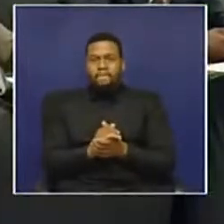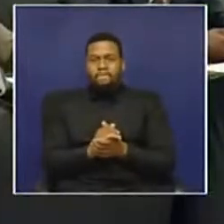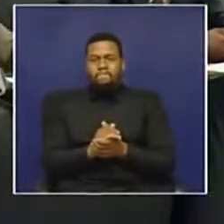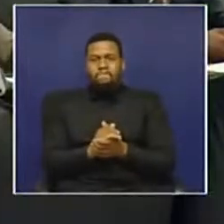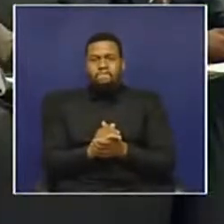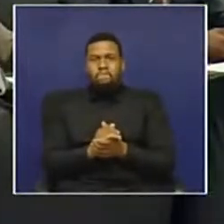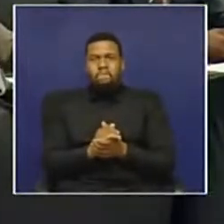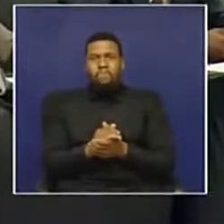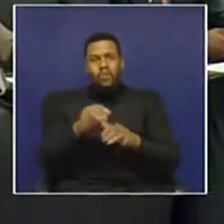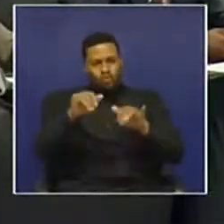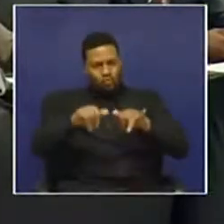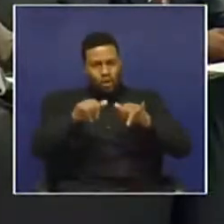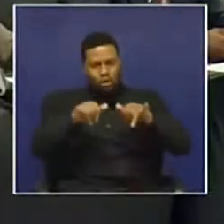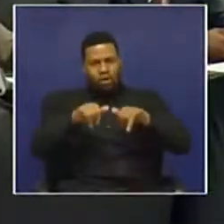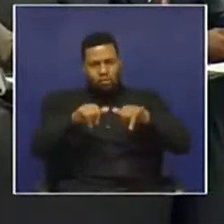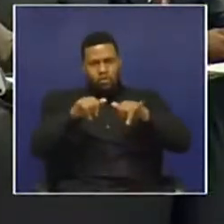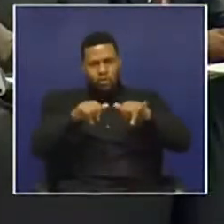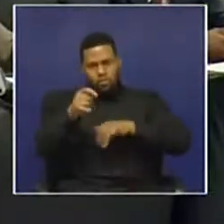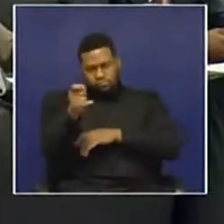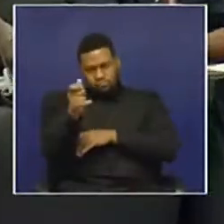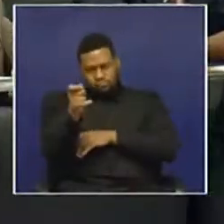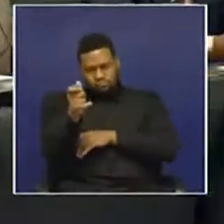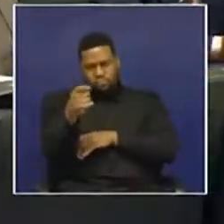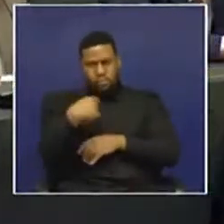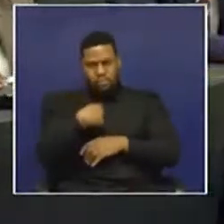Wait a little.